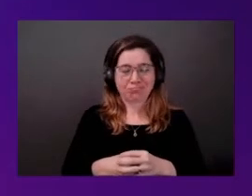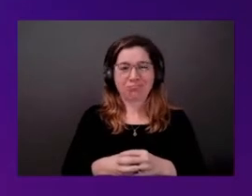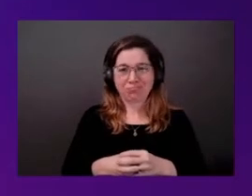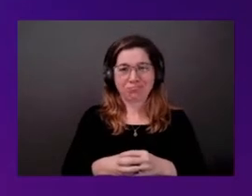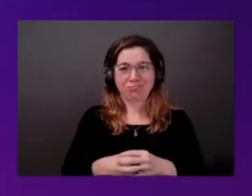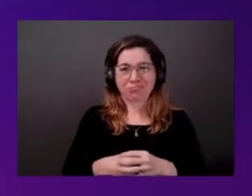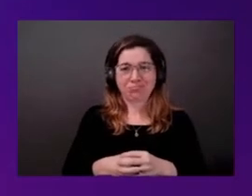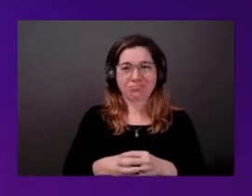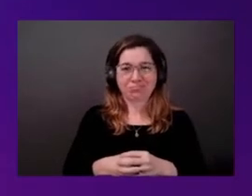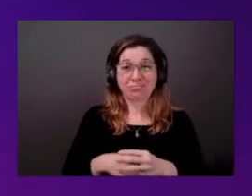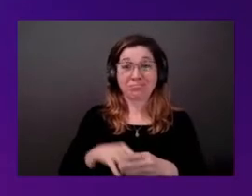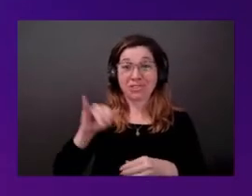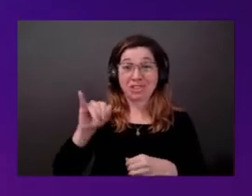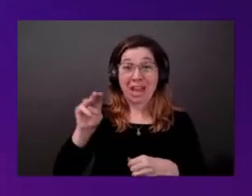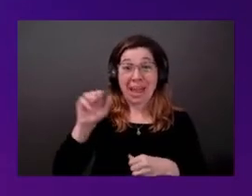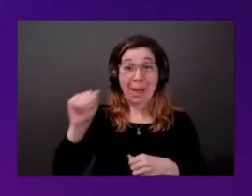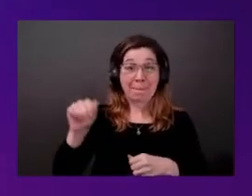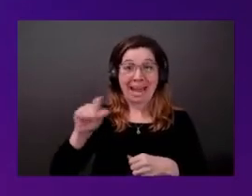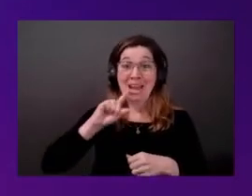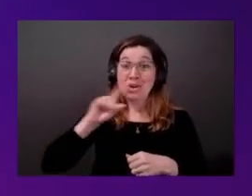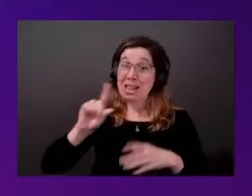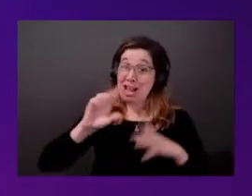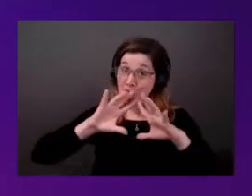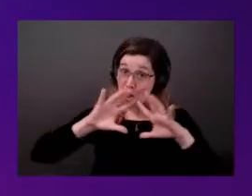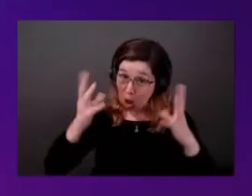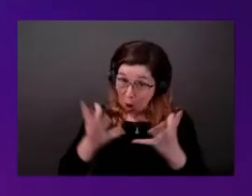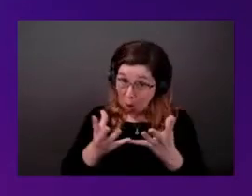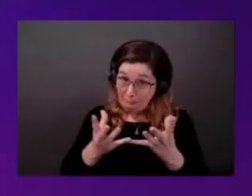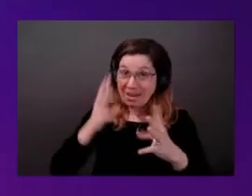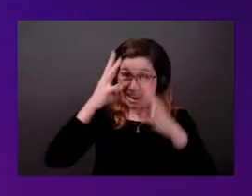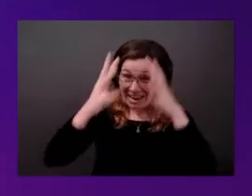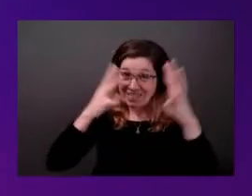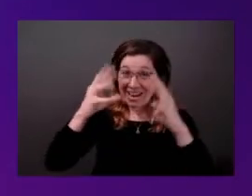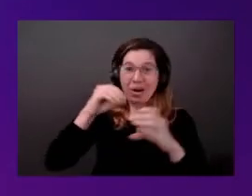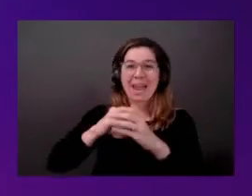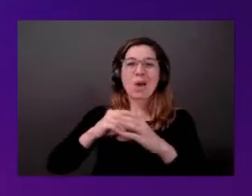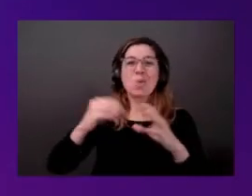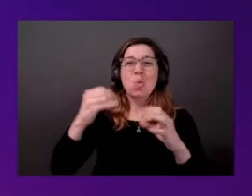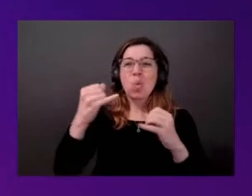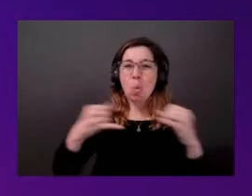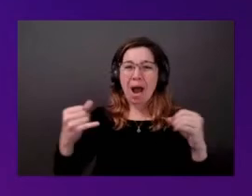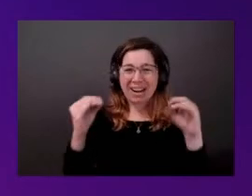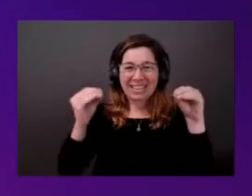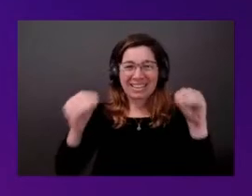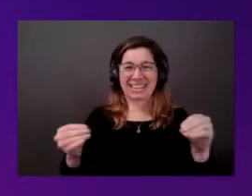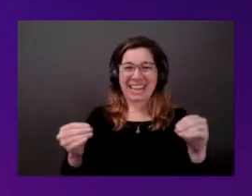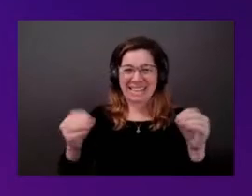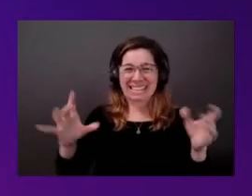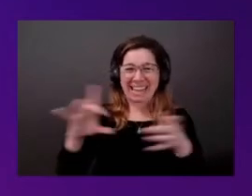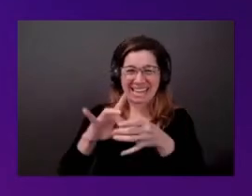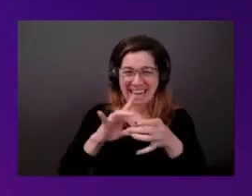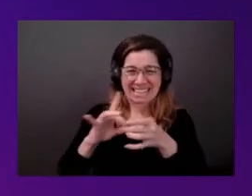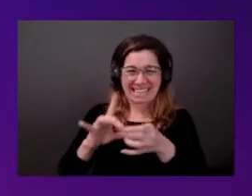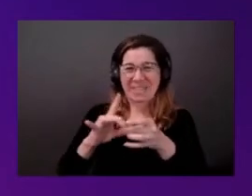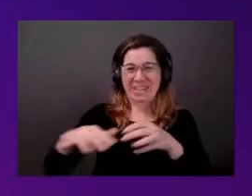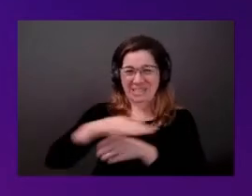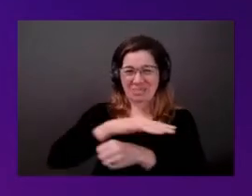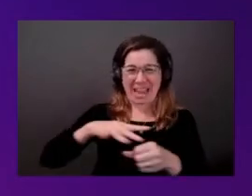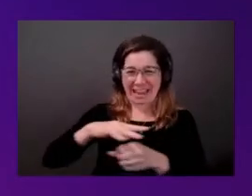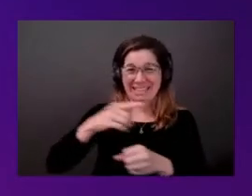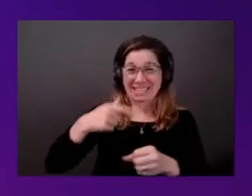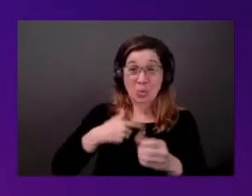in the mobile wireless connectivity space. We are an American company and one of the few providers who can provide a